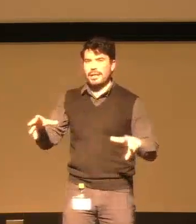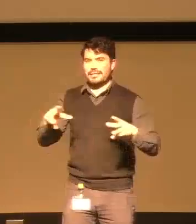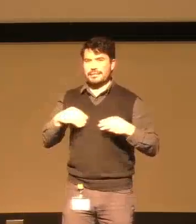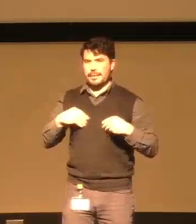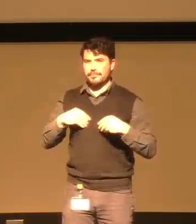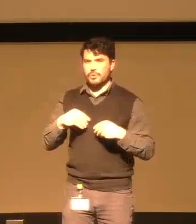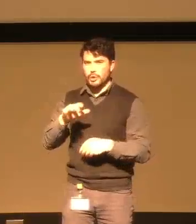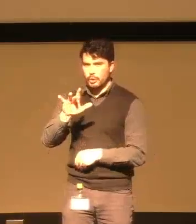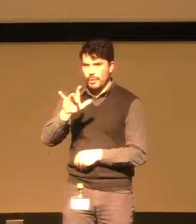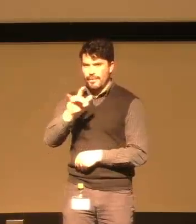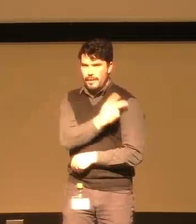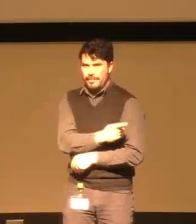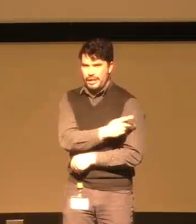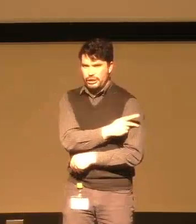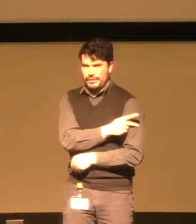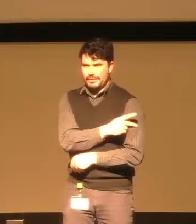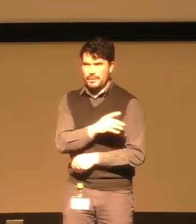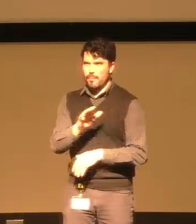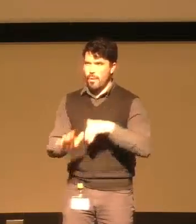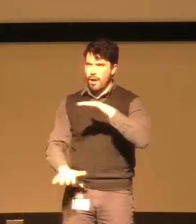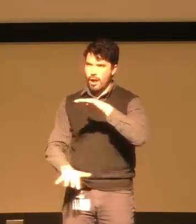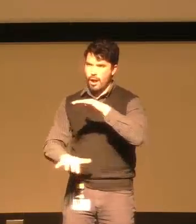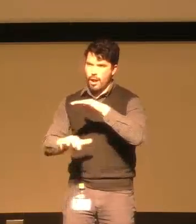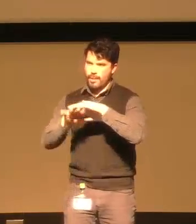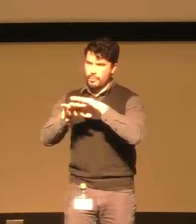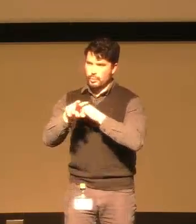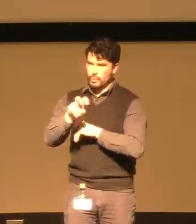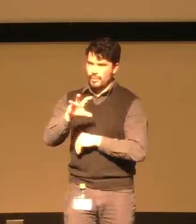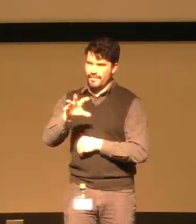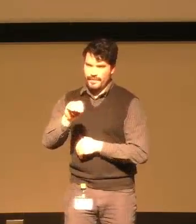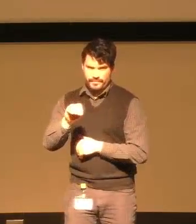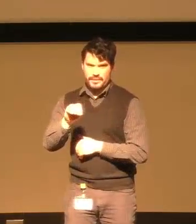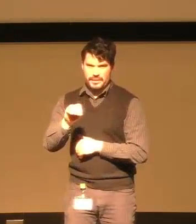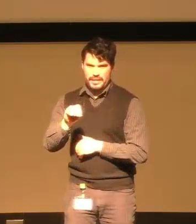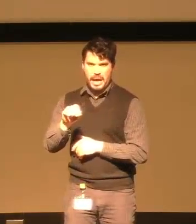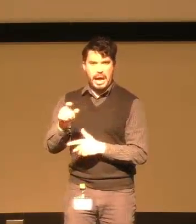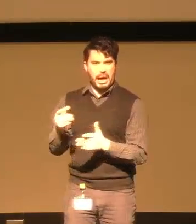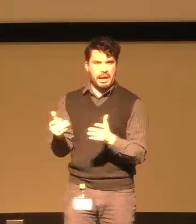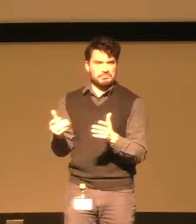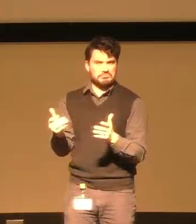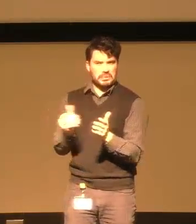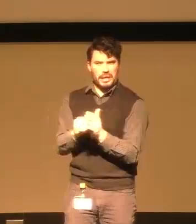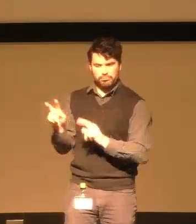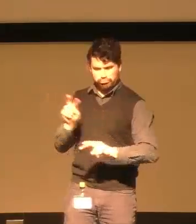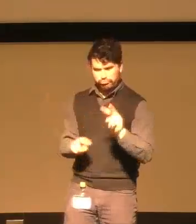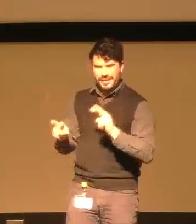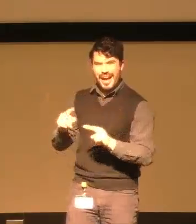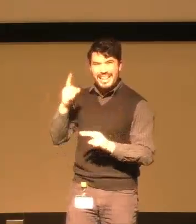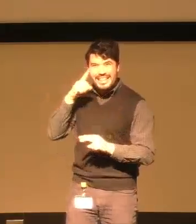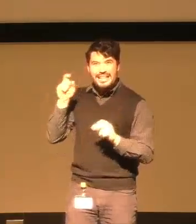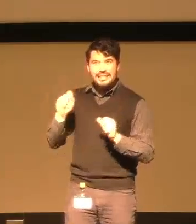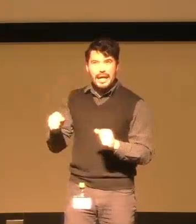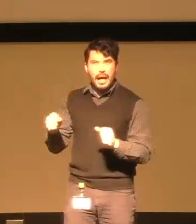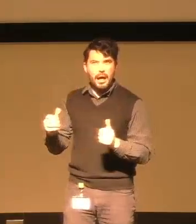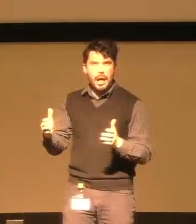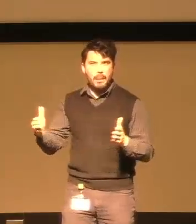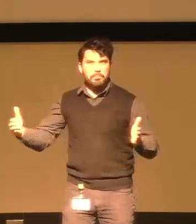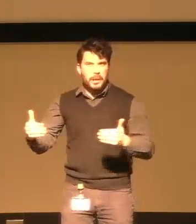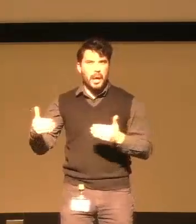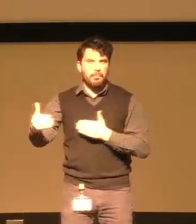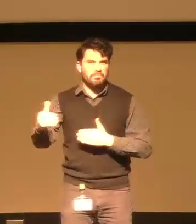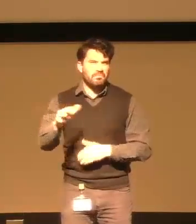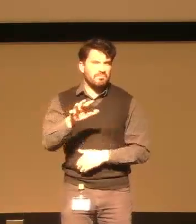to a census around 250 and then reassess. They have the capacity to be as large as, I think, 500 to 1,000